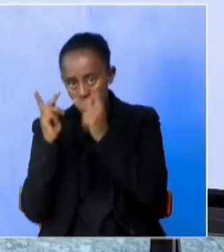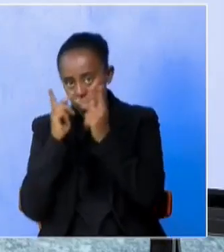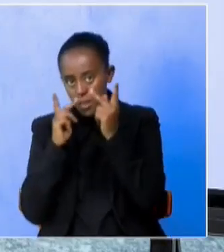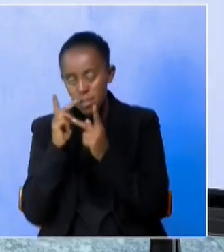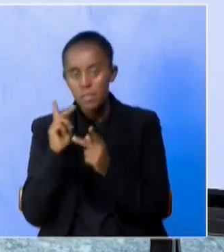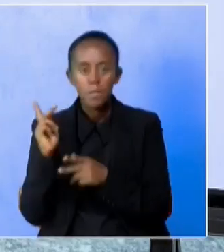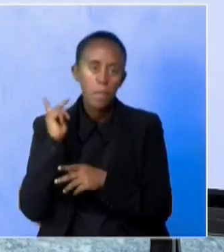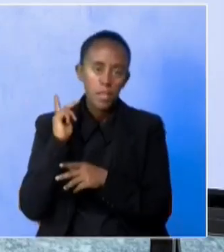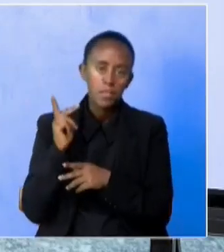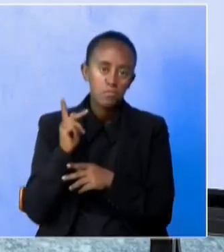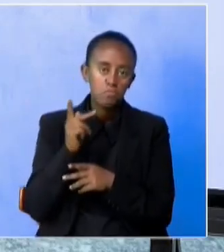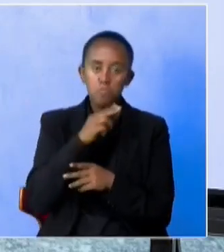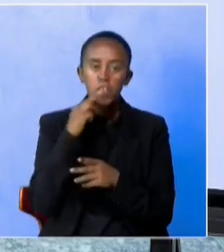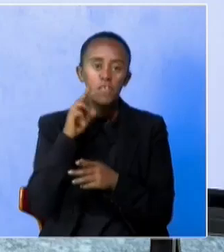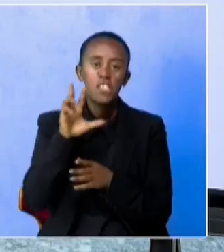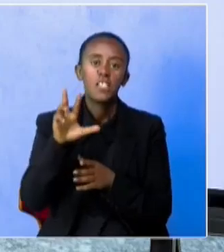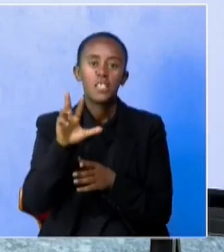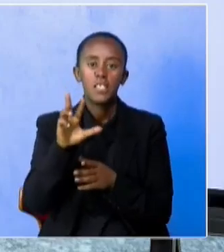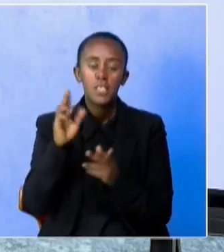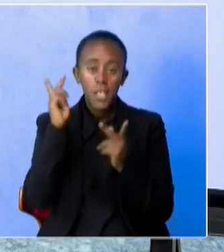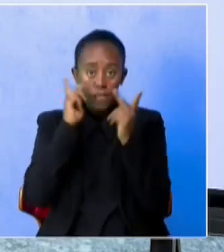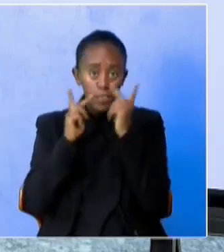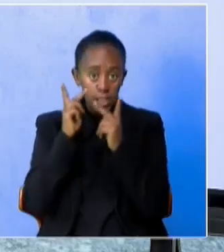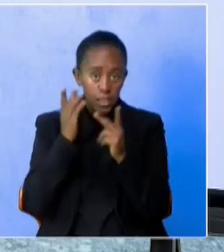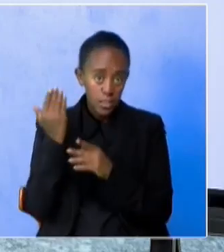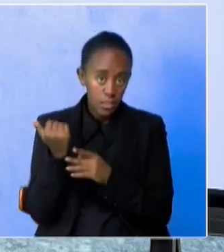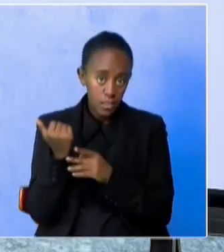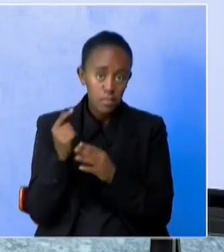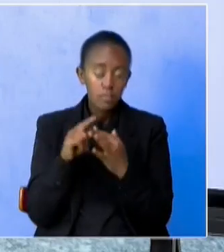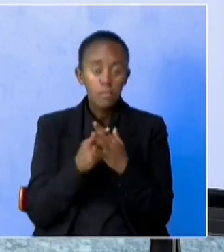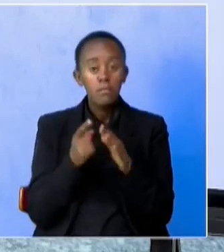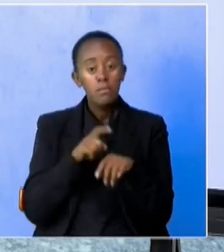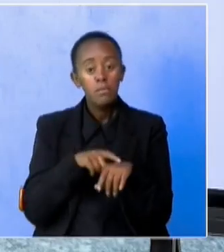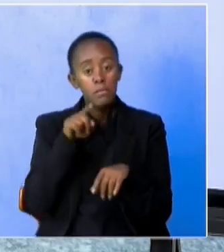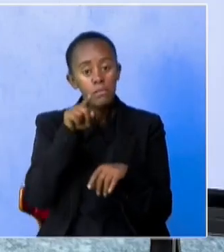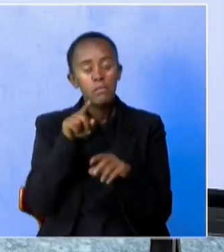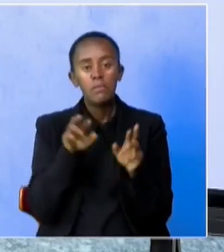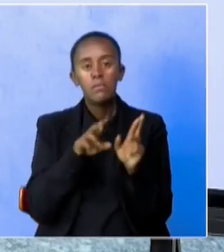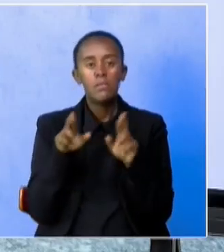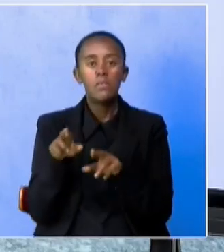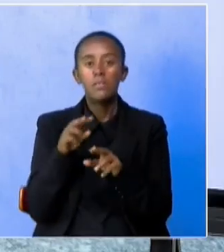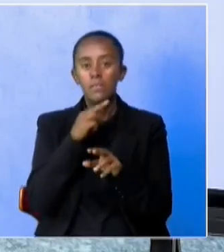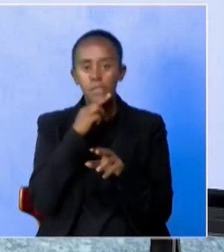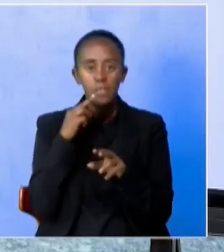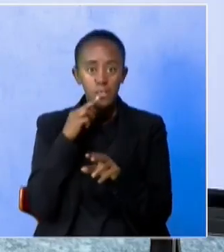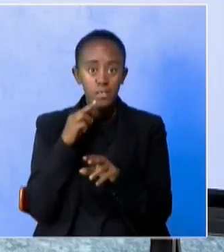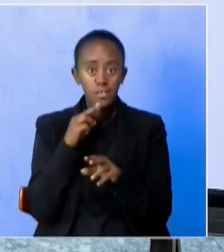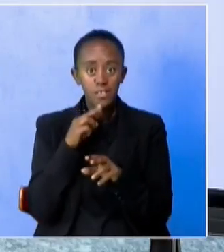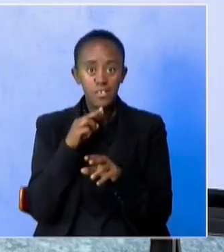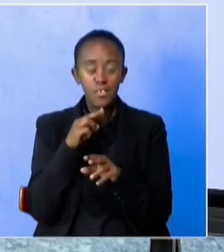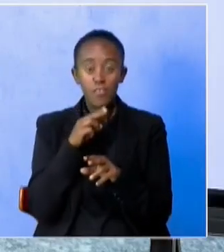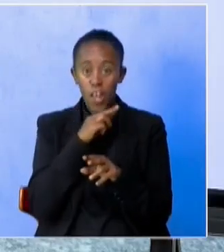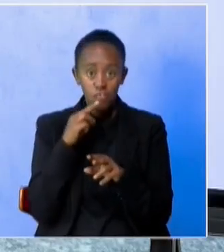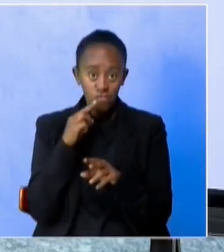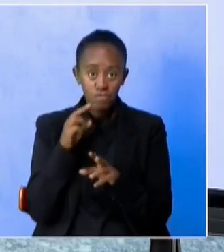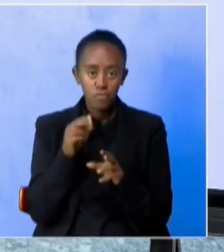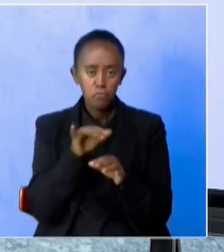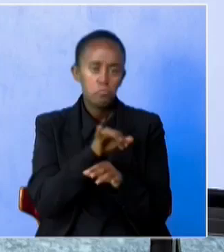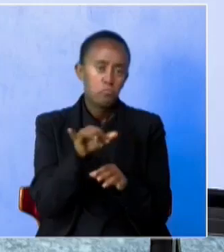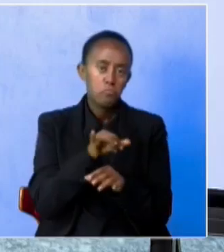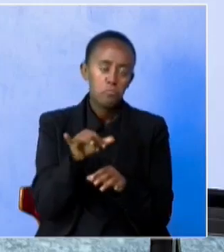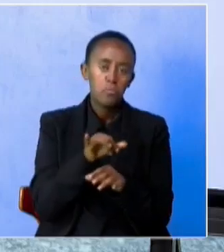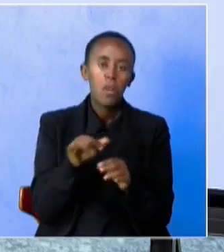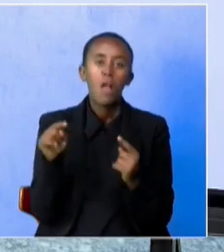since this is a regular verb, it is very similar to the simple past